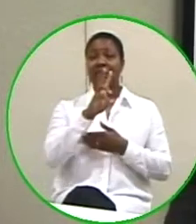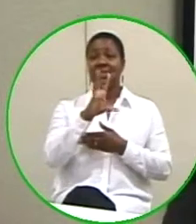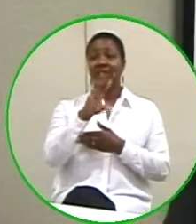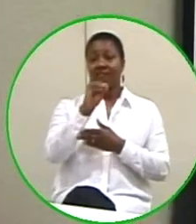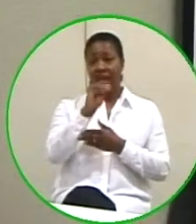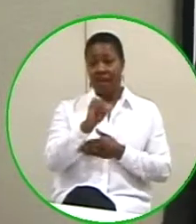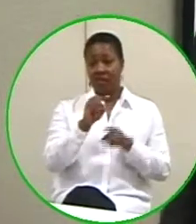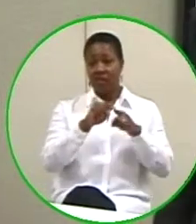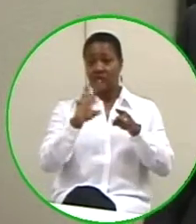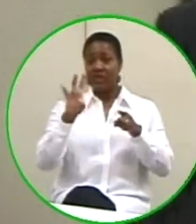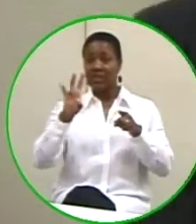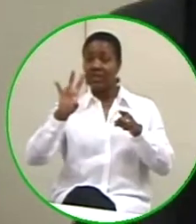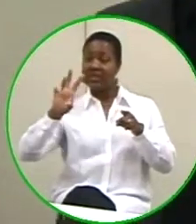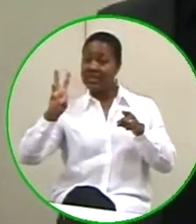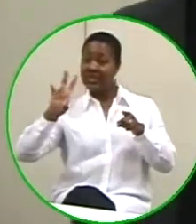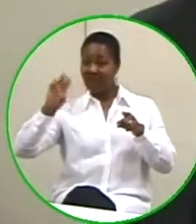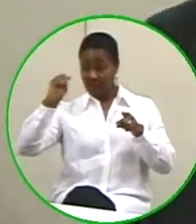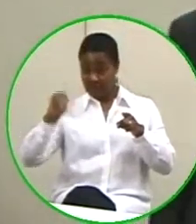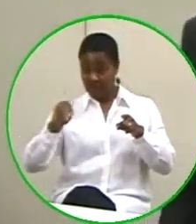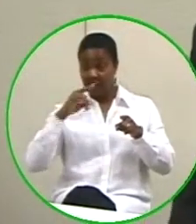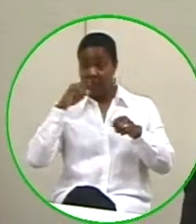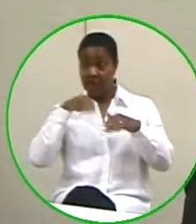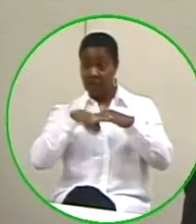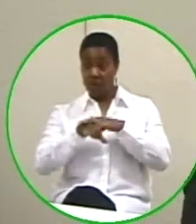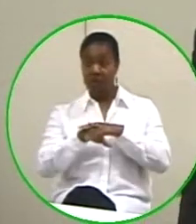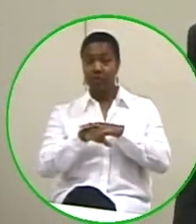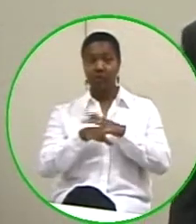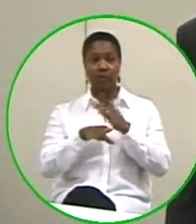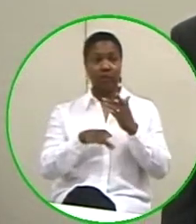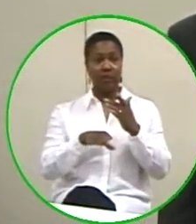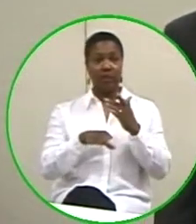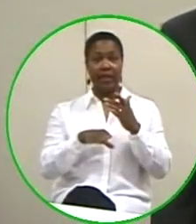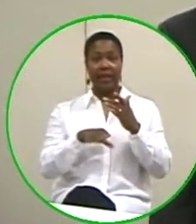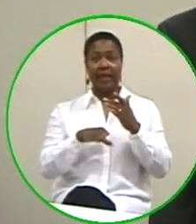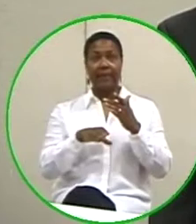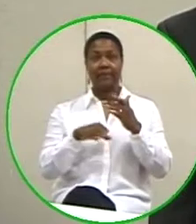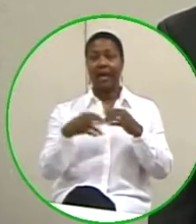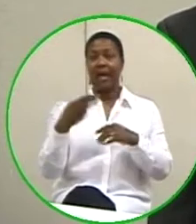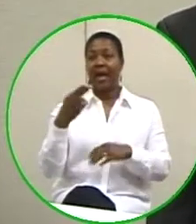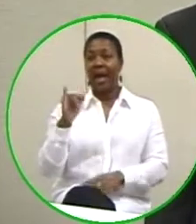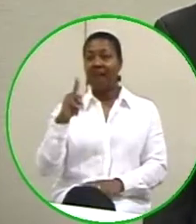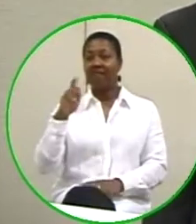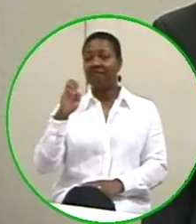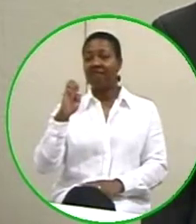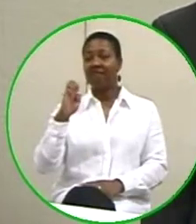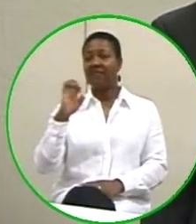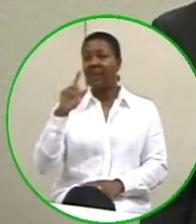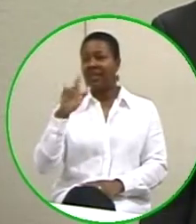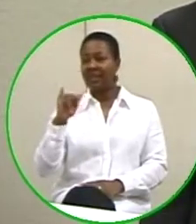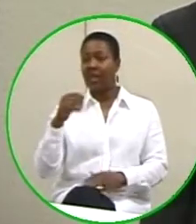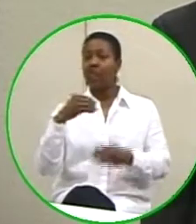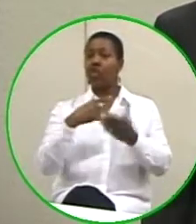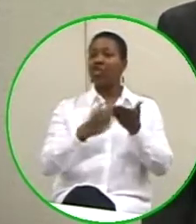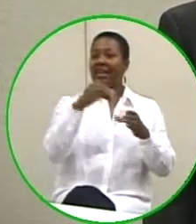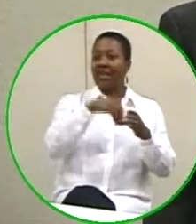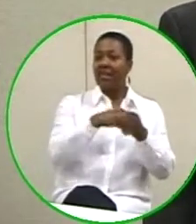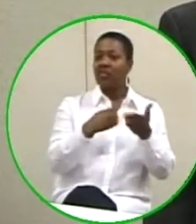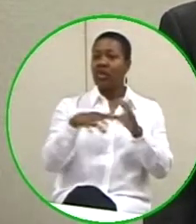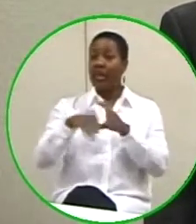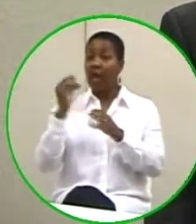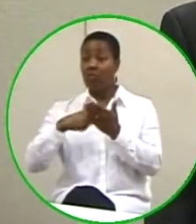to 67% of kids that go into a high fidelity check-in, check-out program, that's